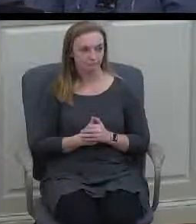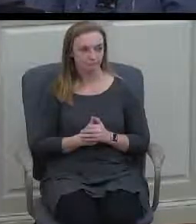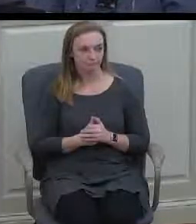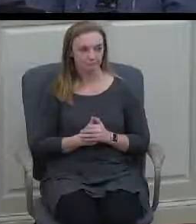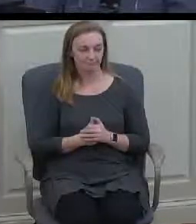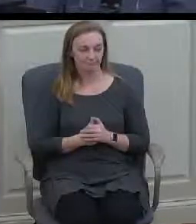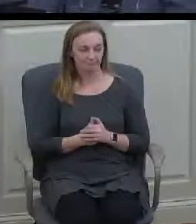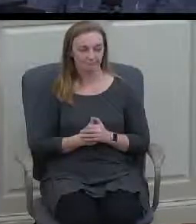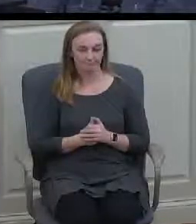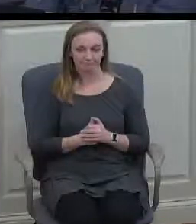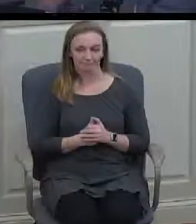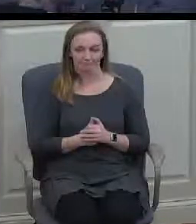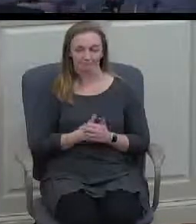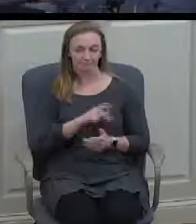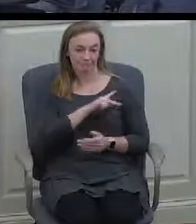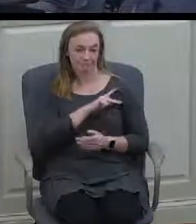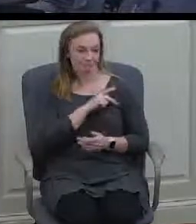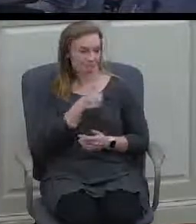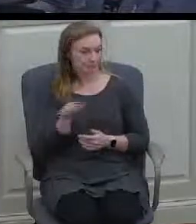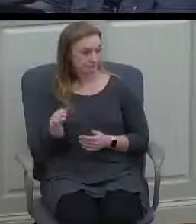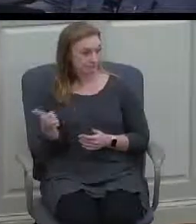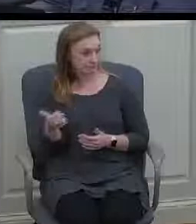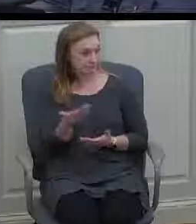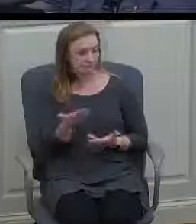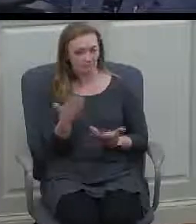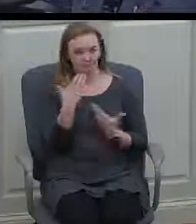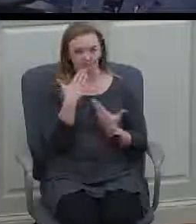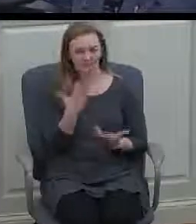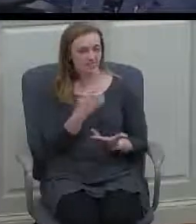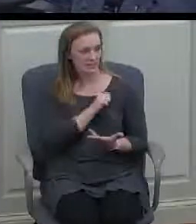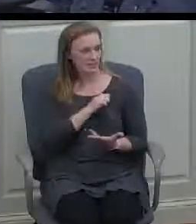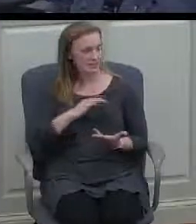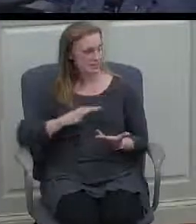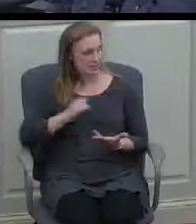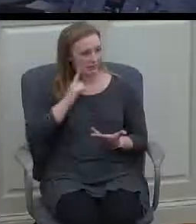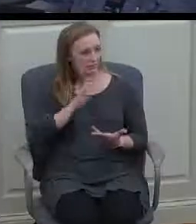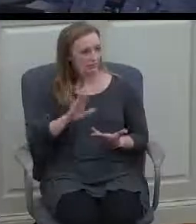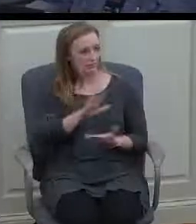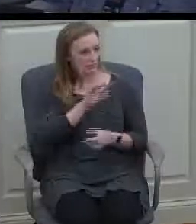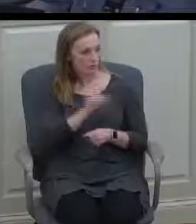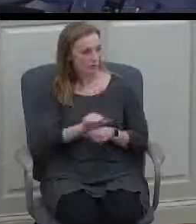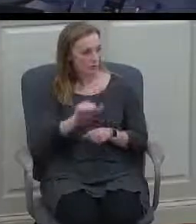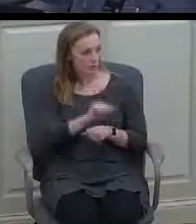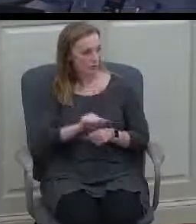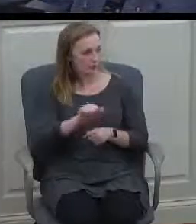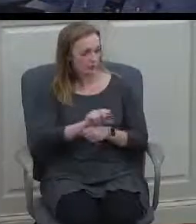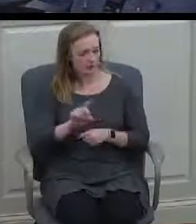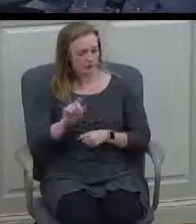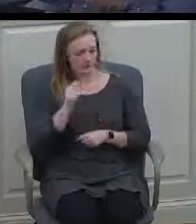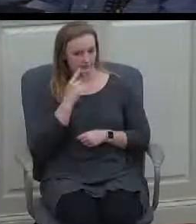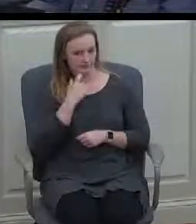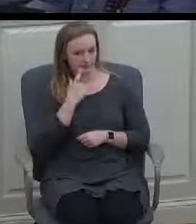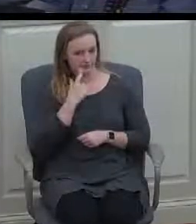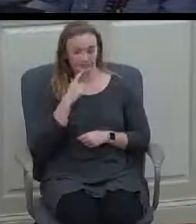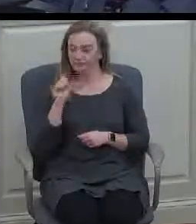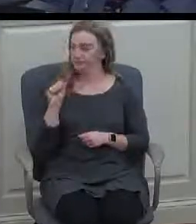Yeah. Anything else? Thank you all. Thank you. Staff, for your hard work also. Absolutely.